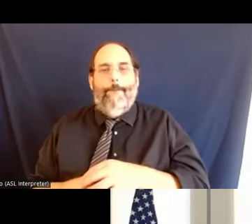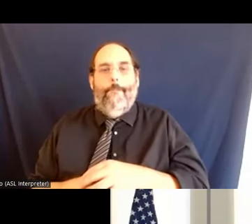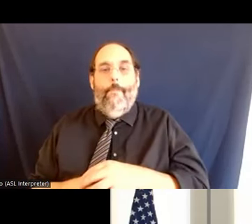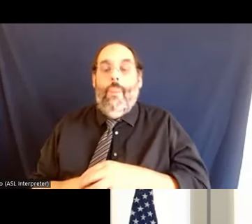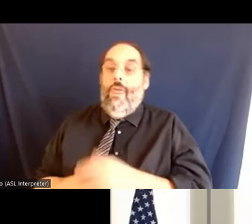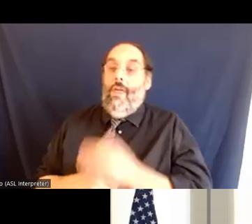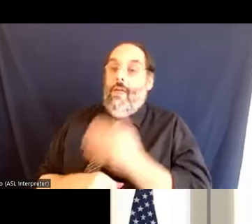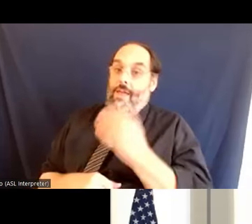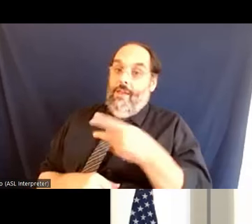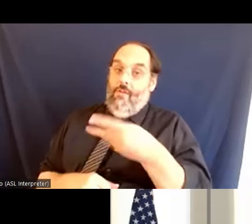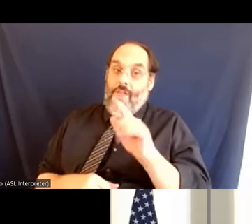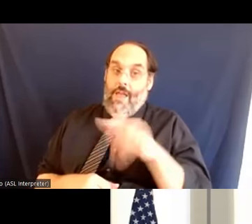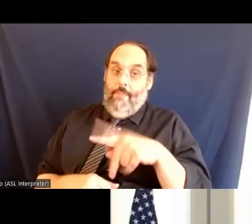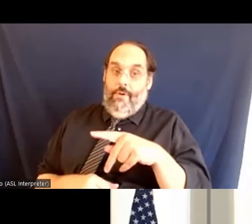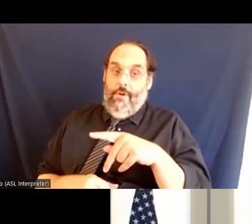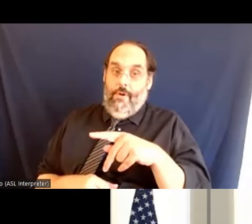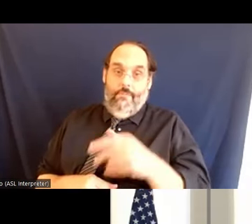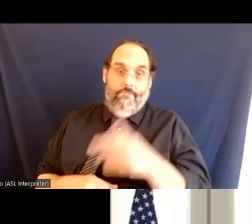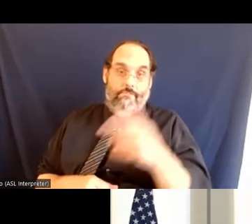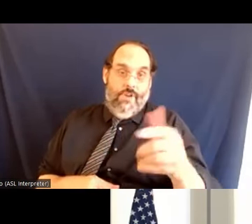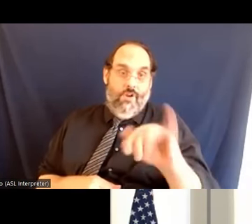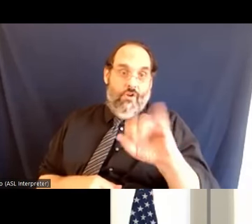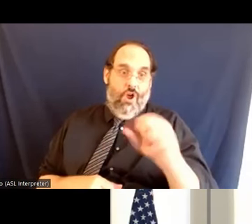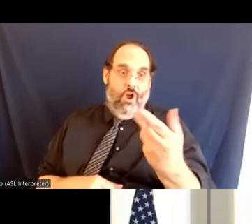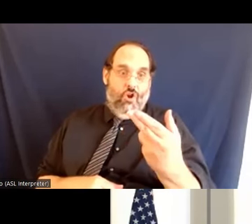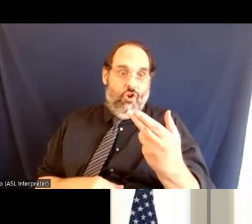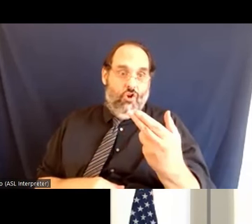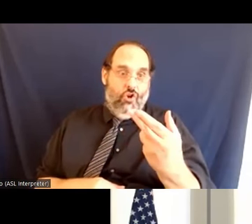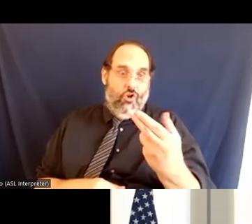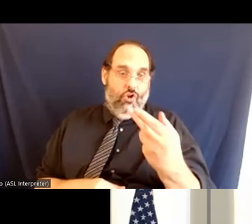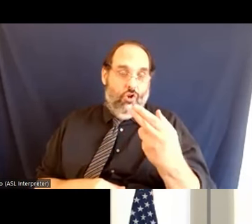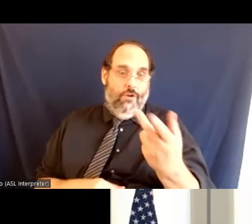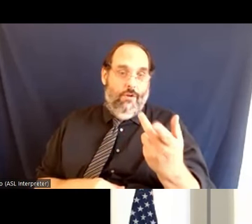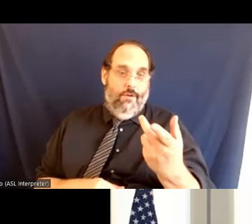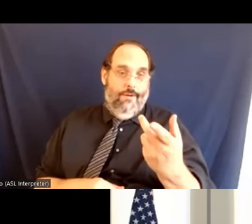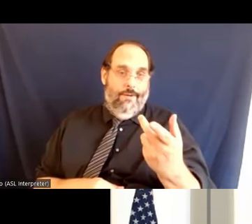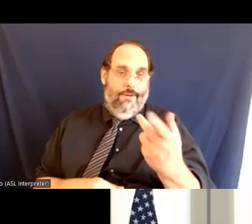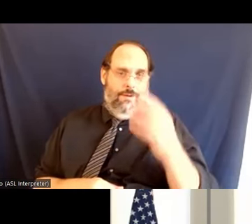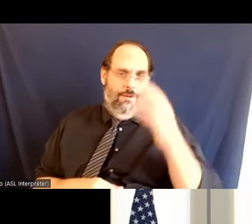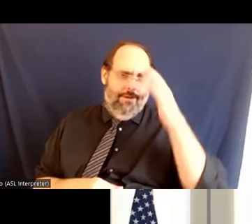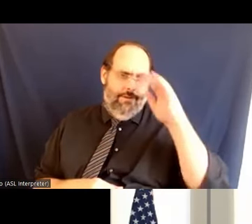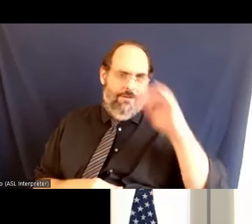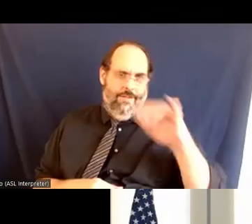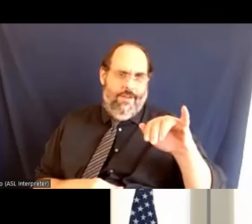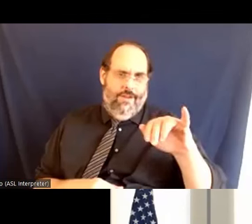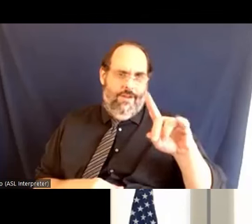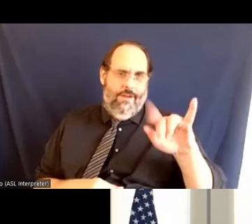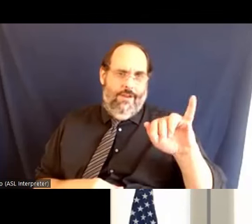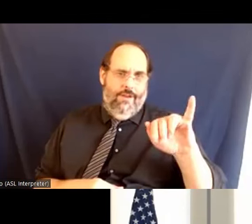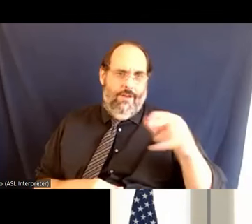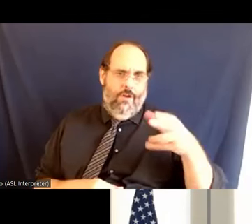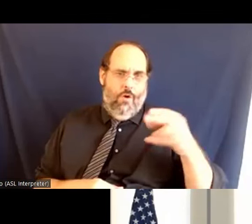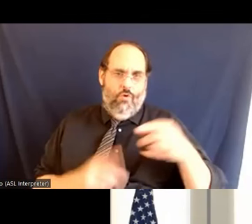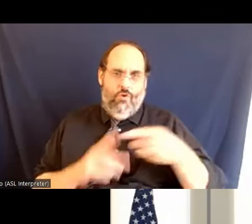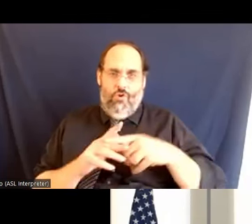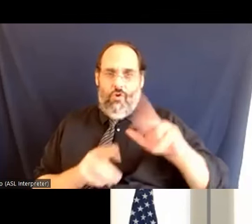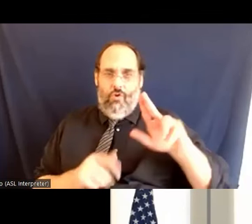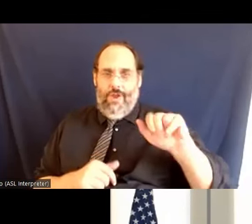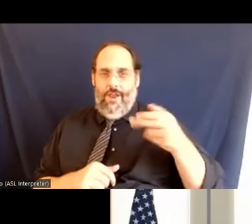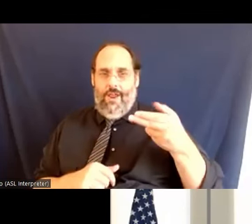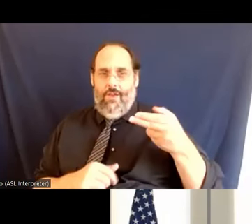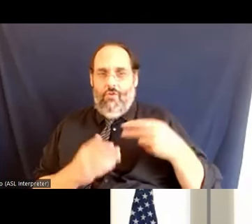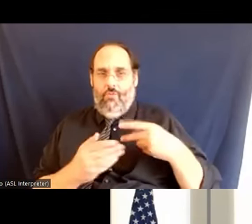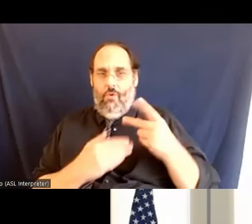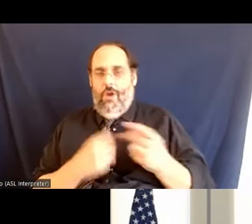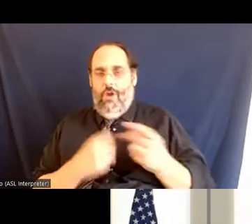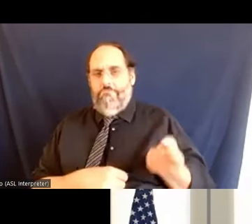Thank you, Philip. Josh, let's turn next to you. I know that Idaho launched its United Against Hate program over a year